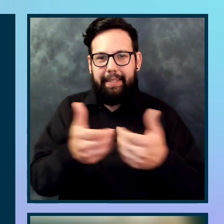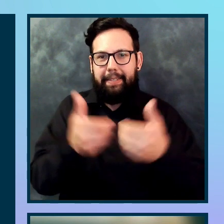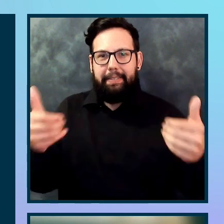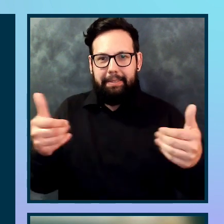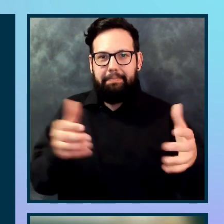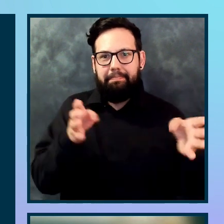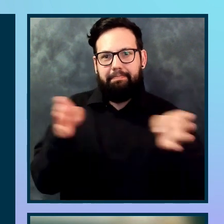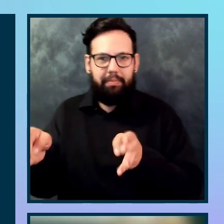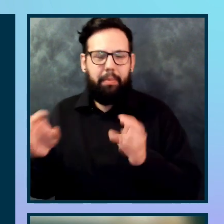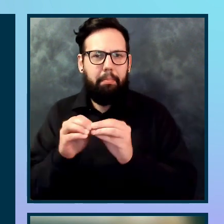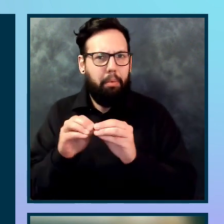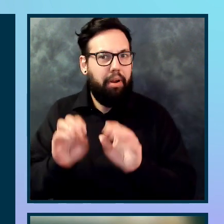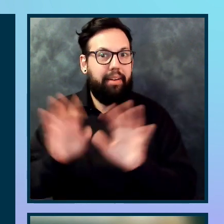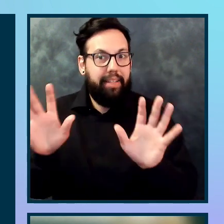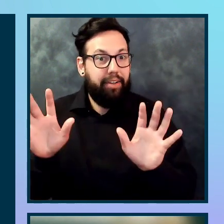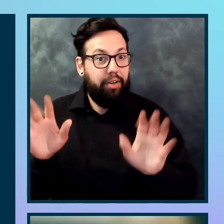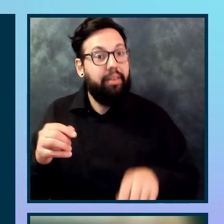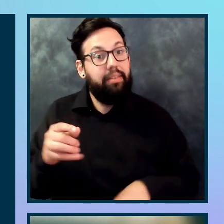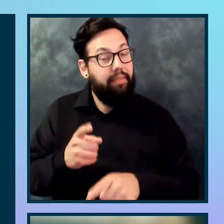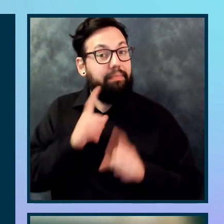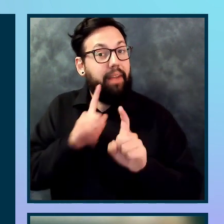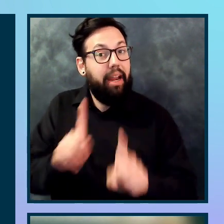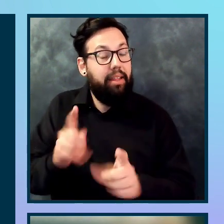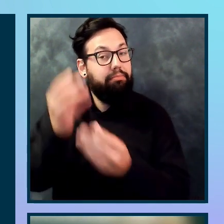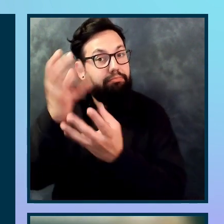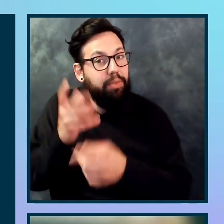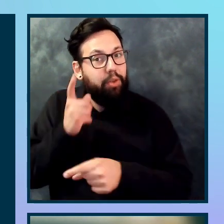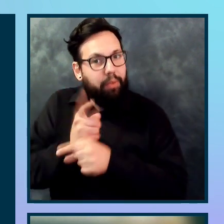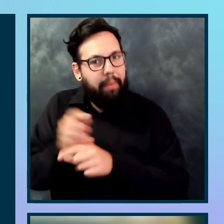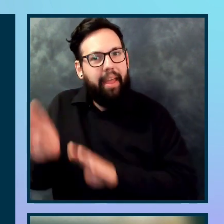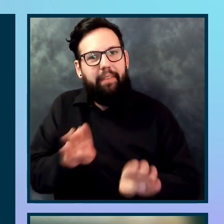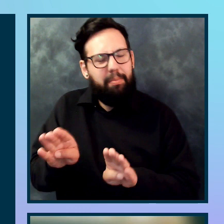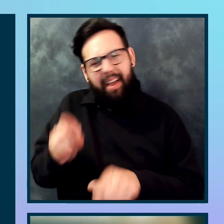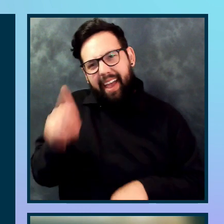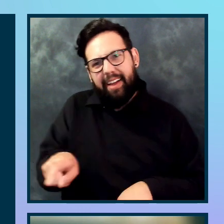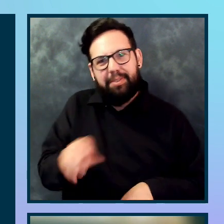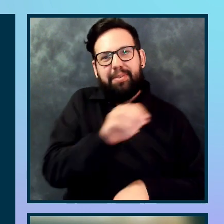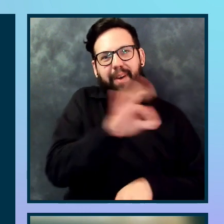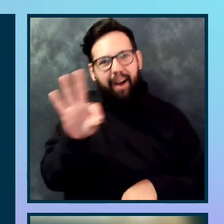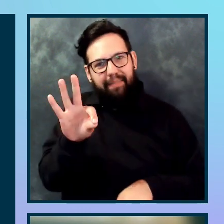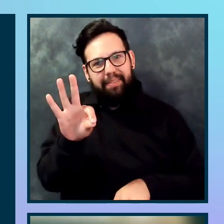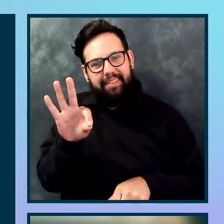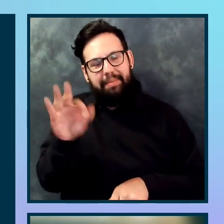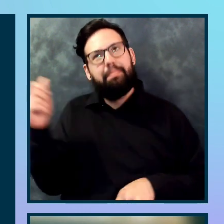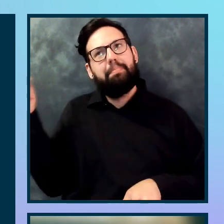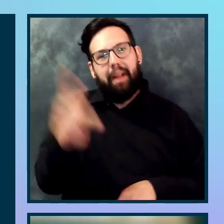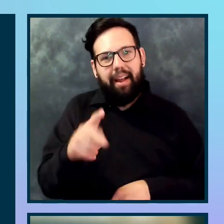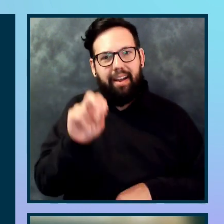So we got there. We got the right behavior, but we had to turn it off and back on again. So this is